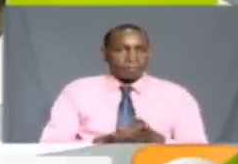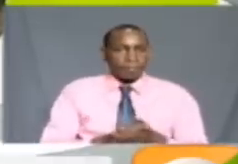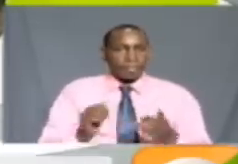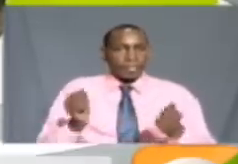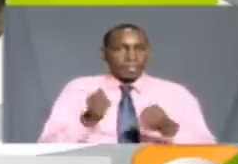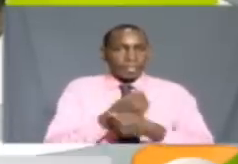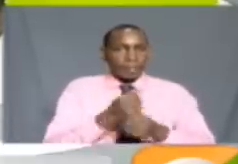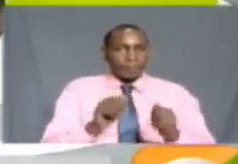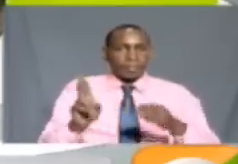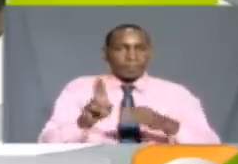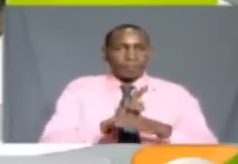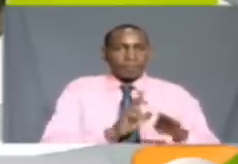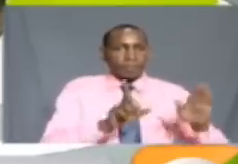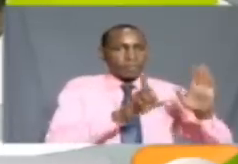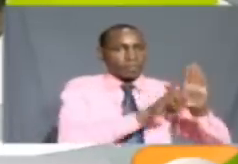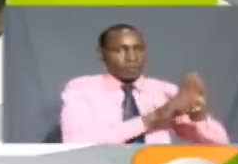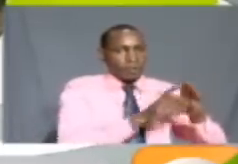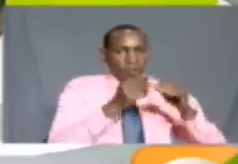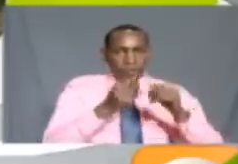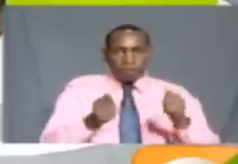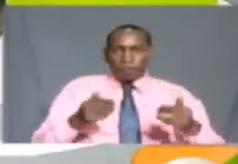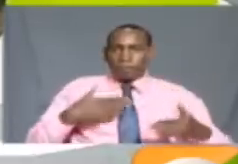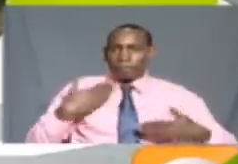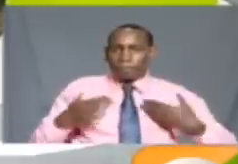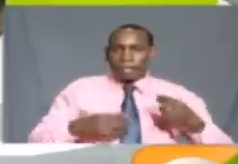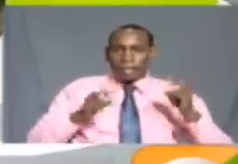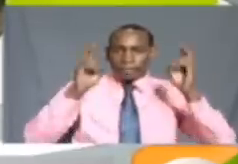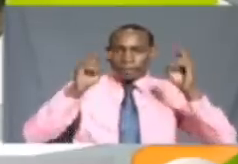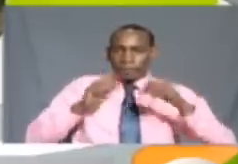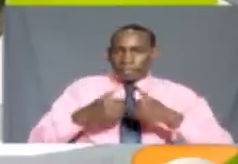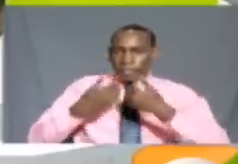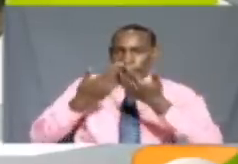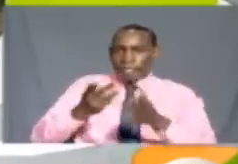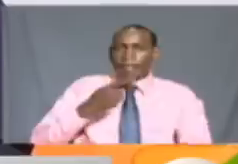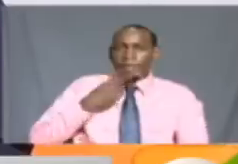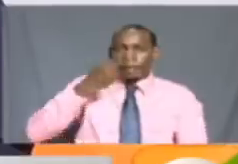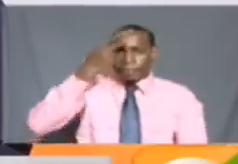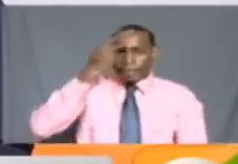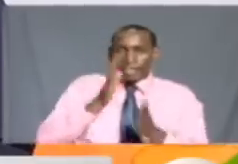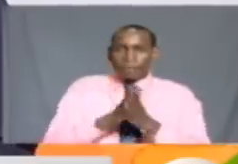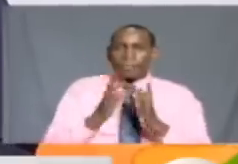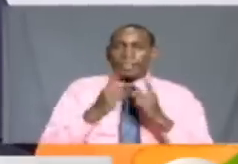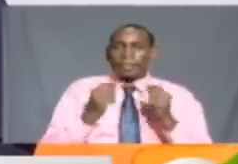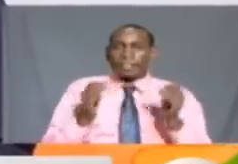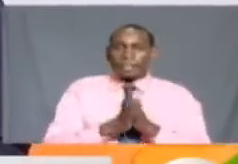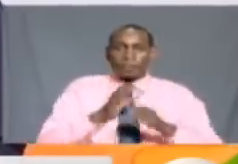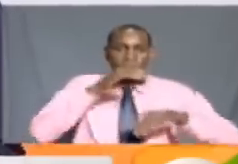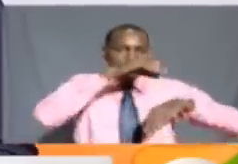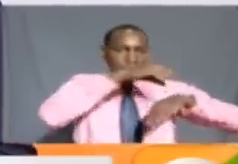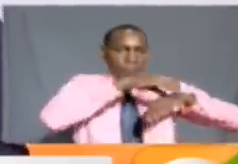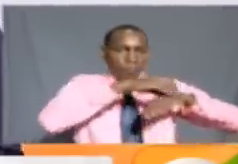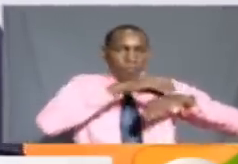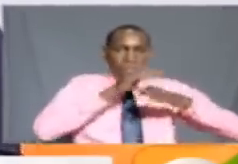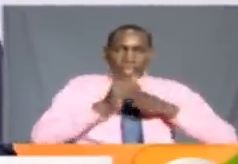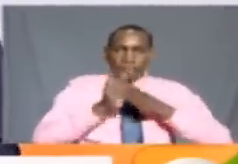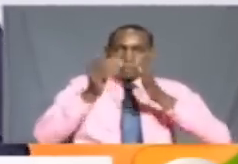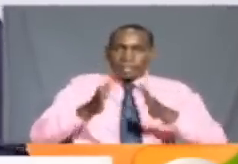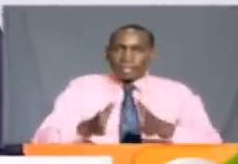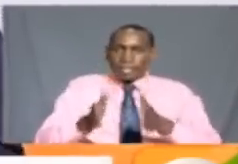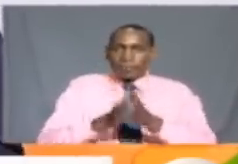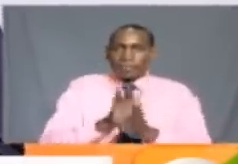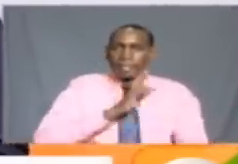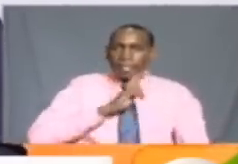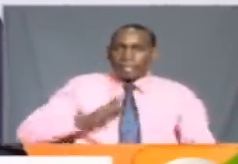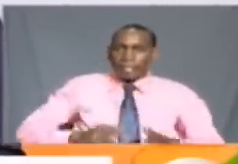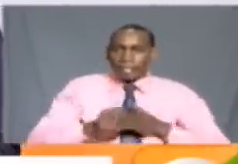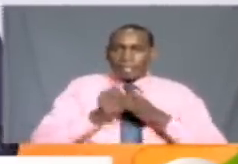to fix morality. I leave that to the parents, the pastors, the sheikhs, the, you know, religious leaders. That's